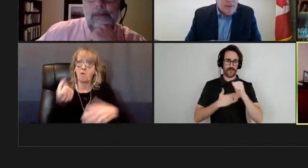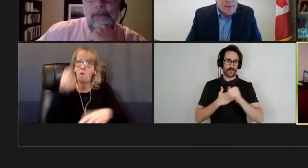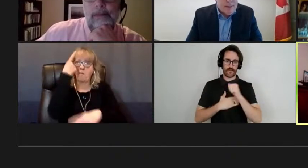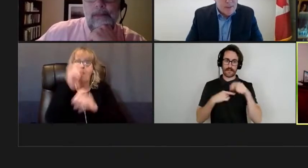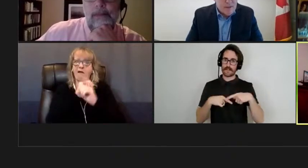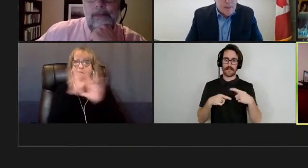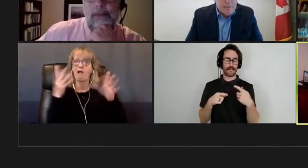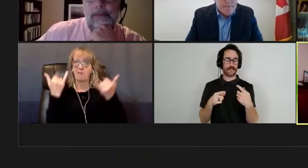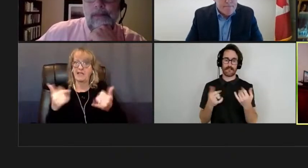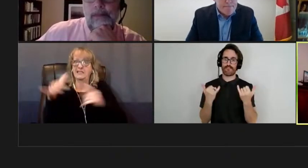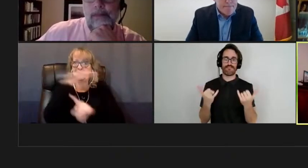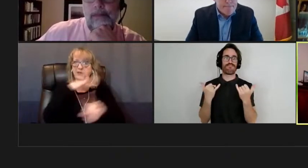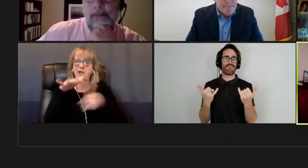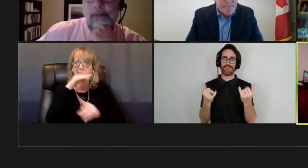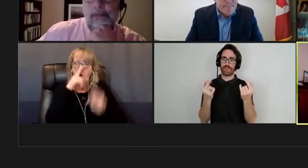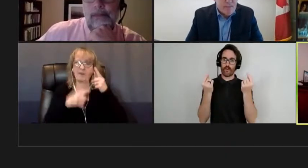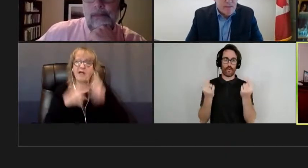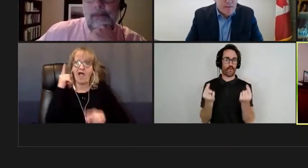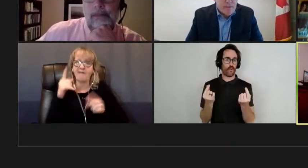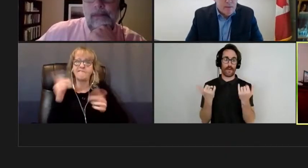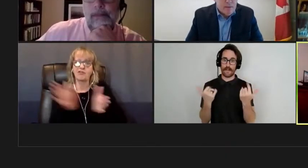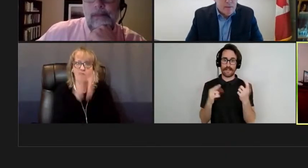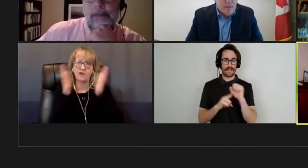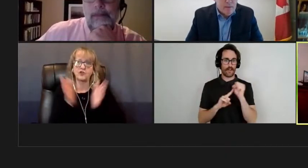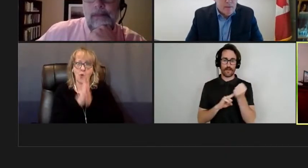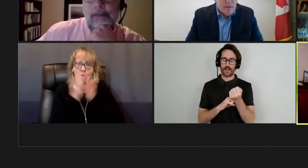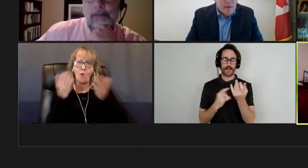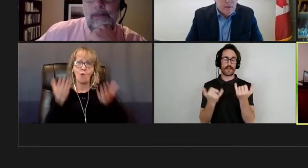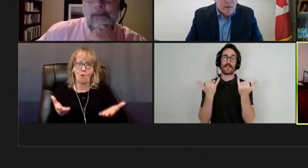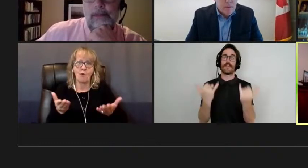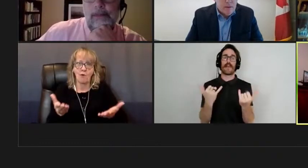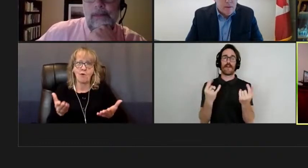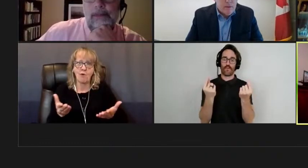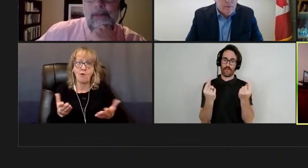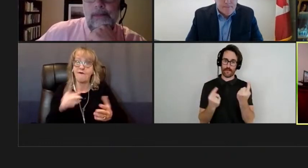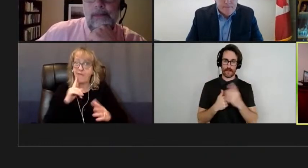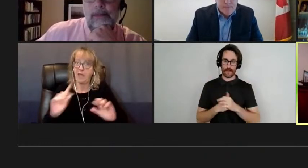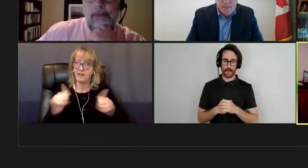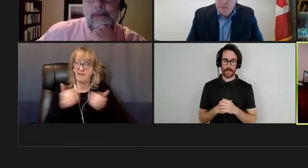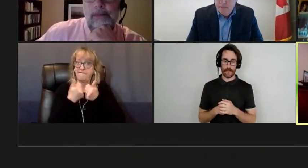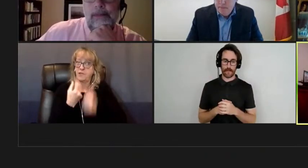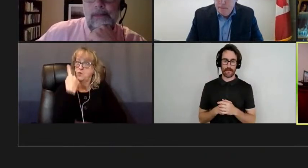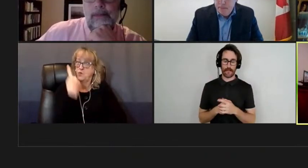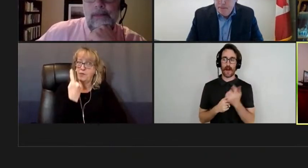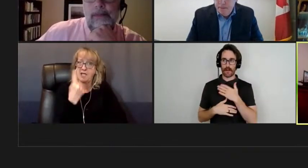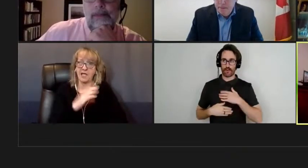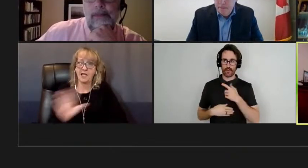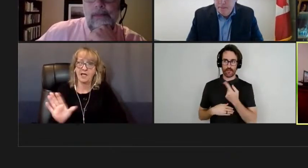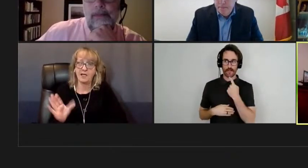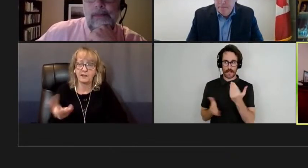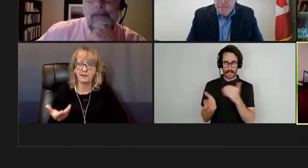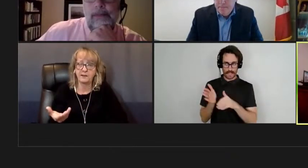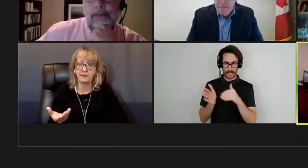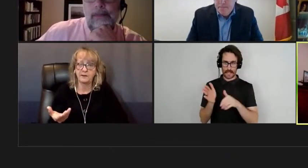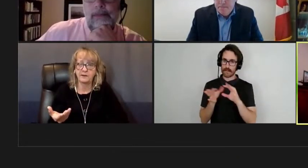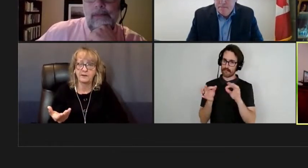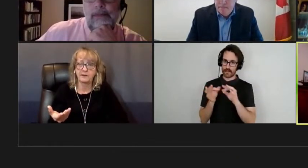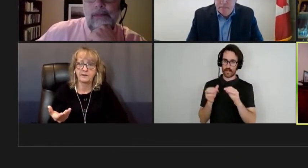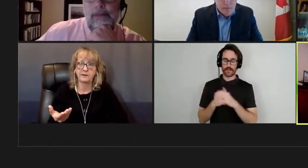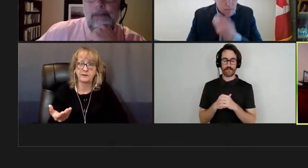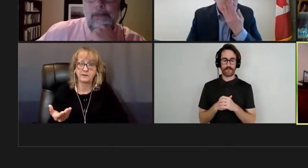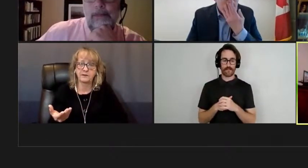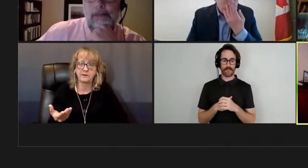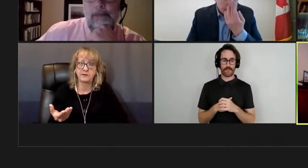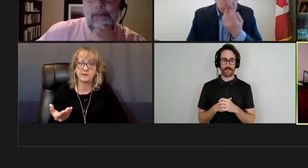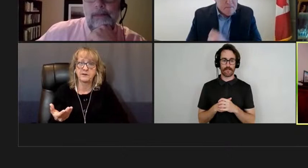urgent situation we faced, and I appreciate you reiterating for that. There will be a time when